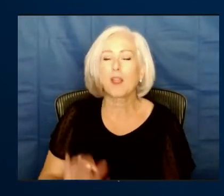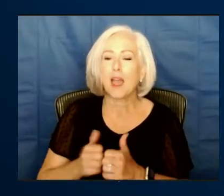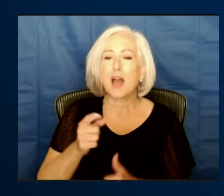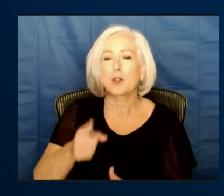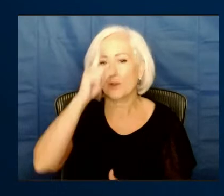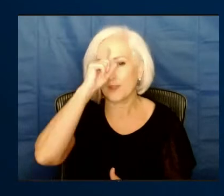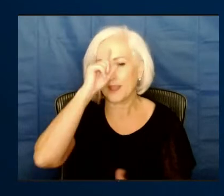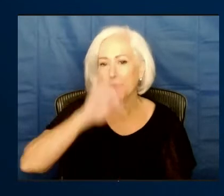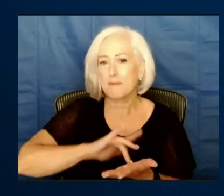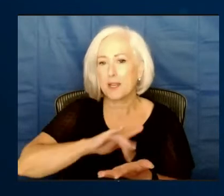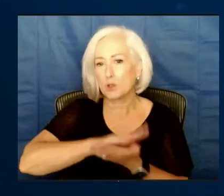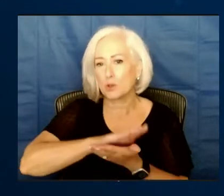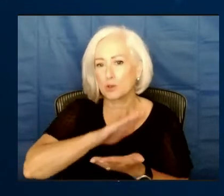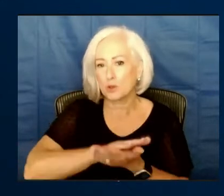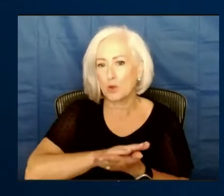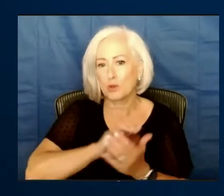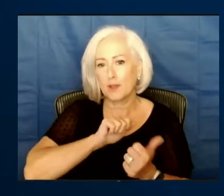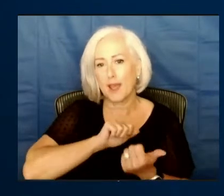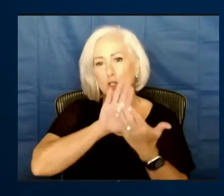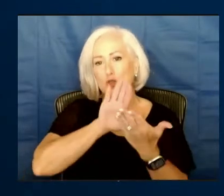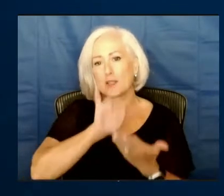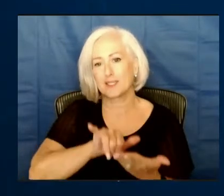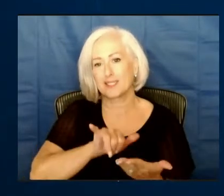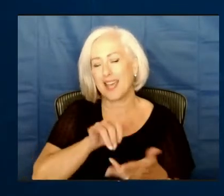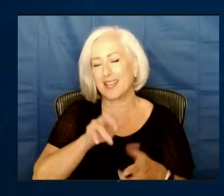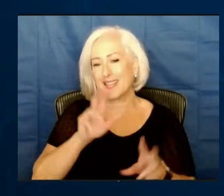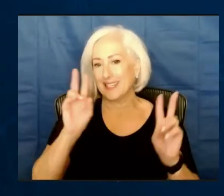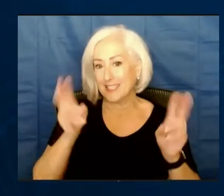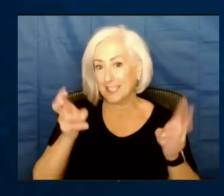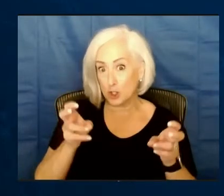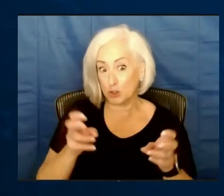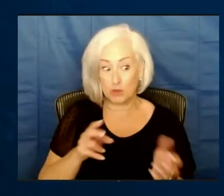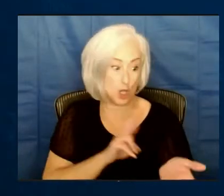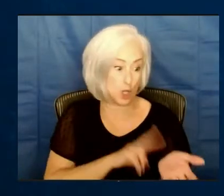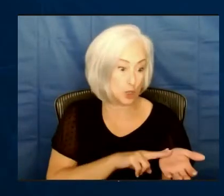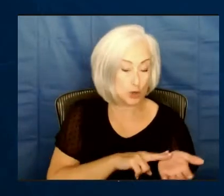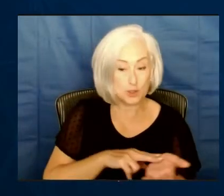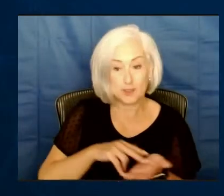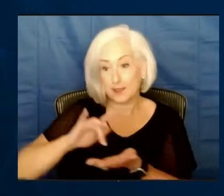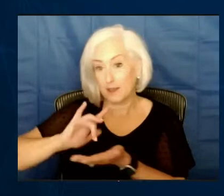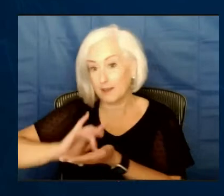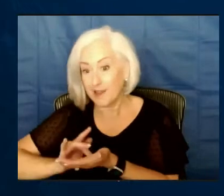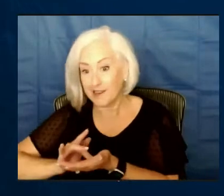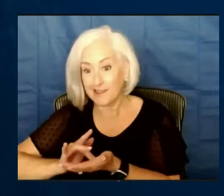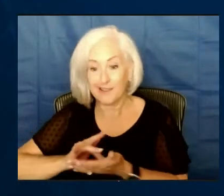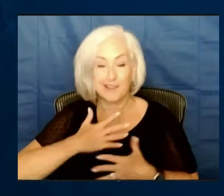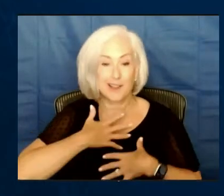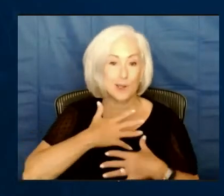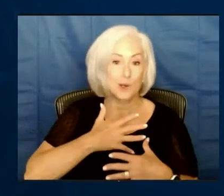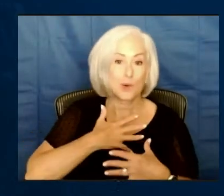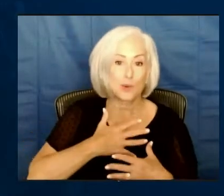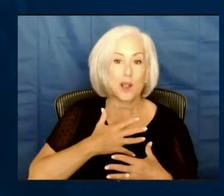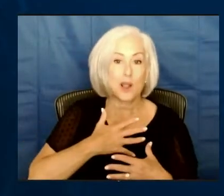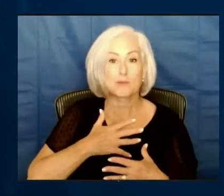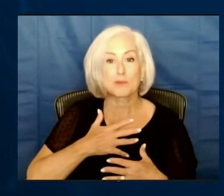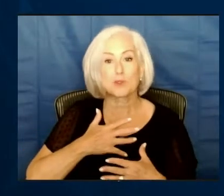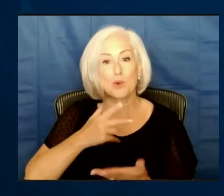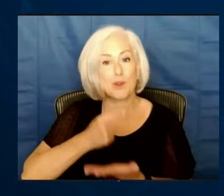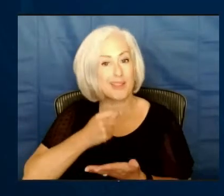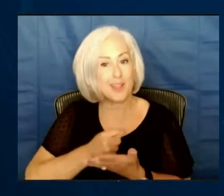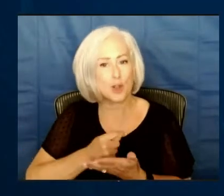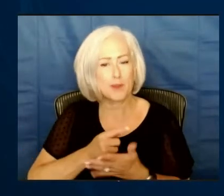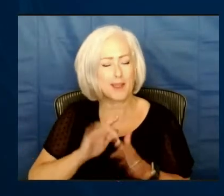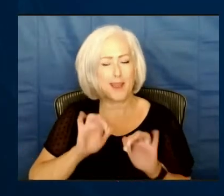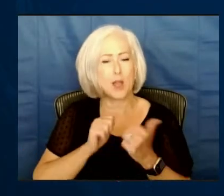issues? How can we teach learners, whether it's in nursing school, medical school, respiratory therapy school, what can we do to address that? Dr. Smith, Dr.